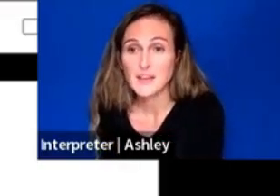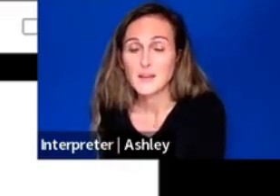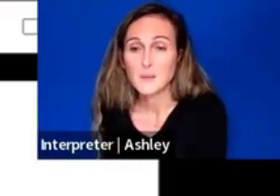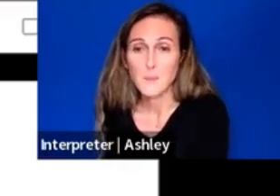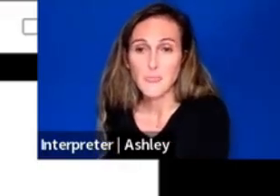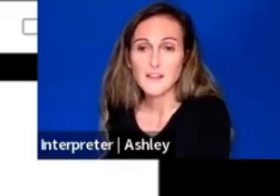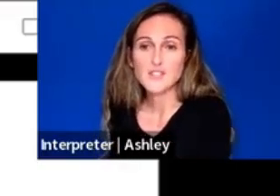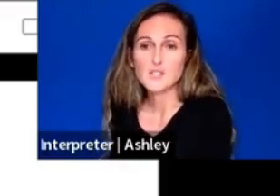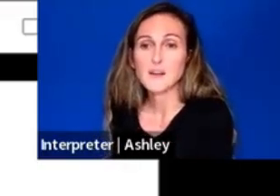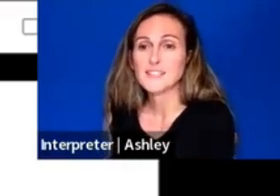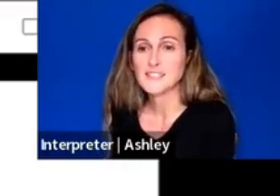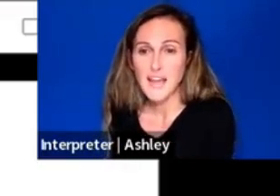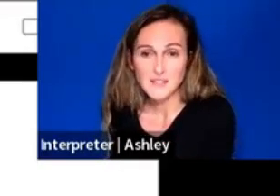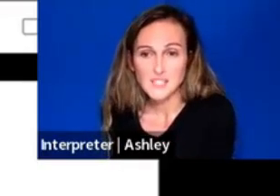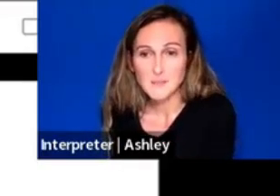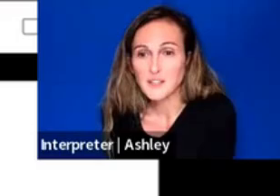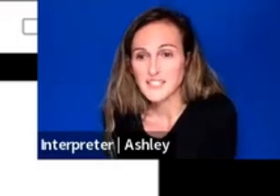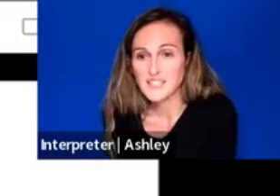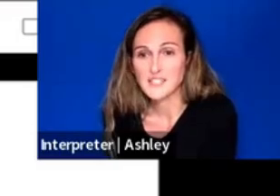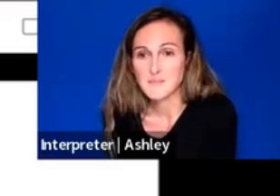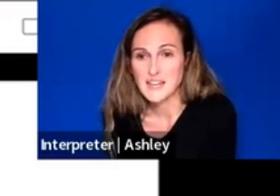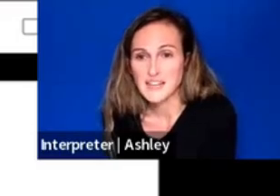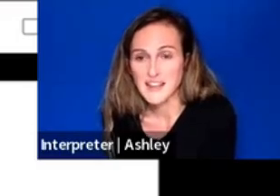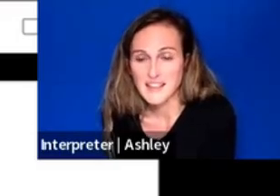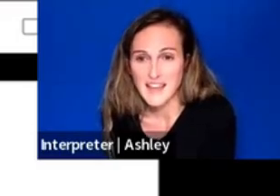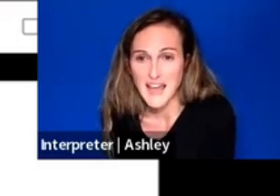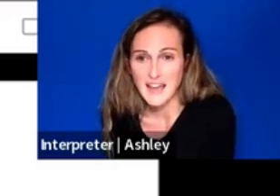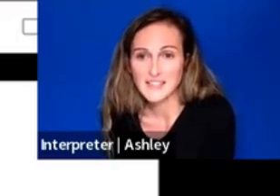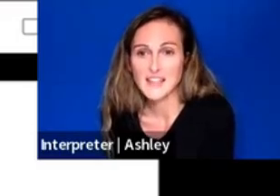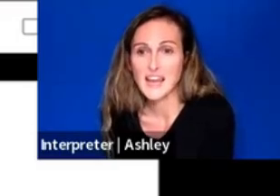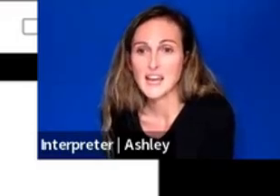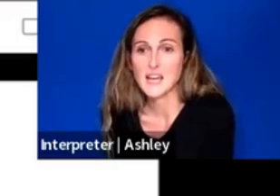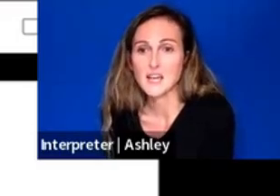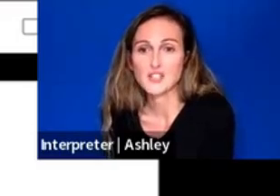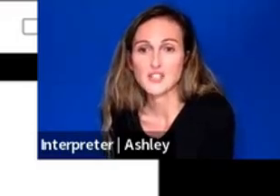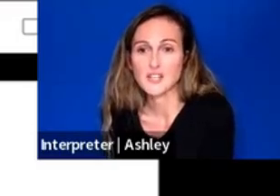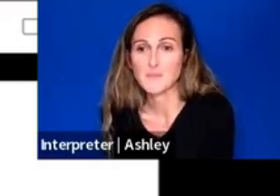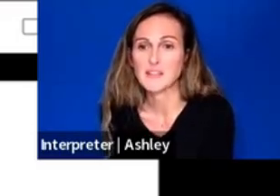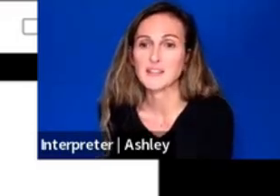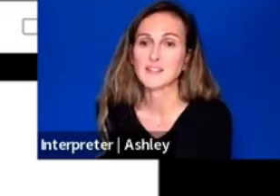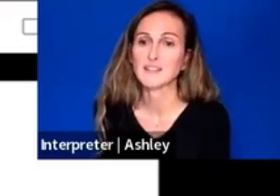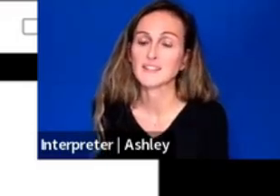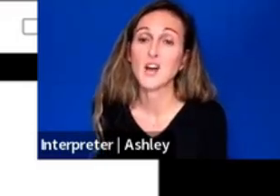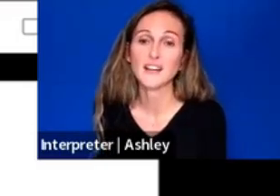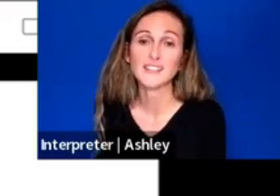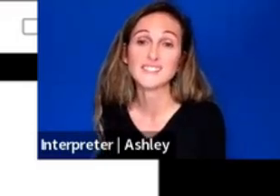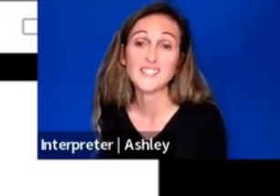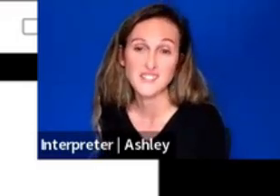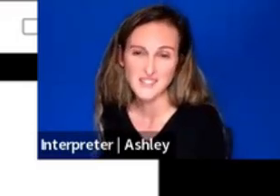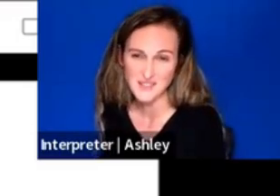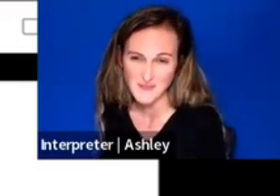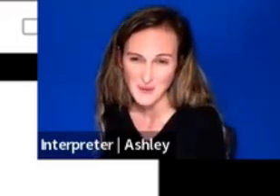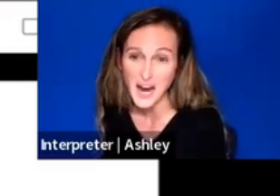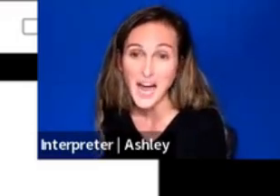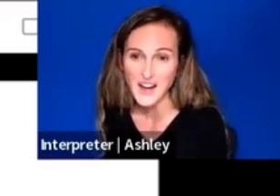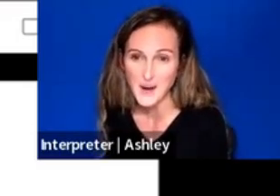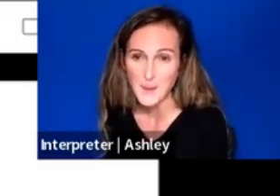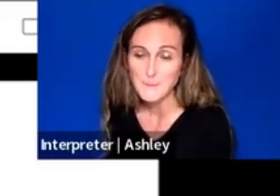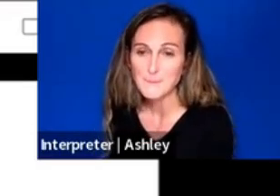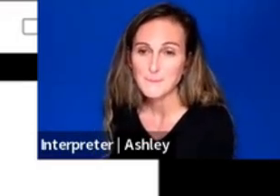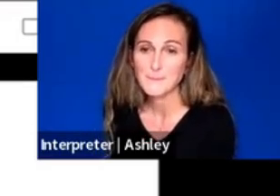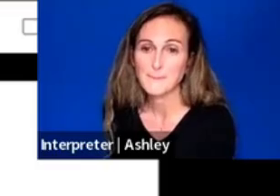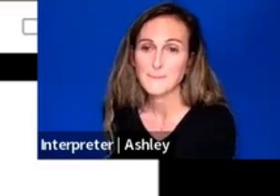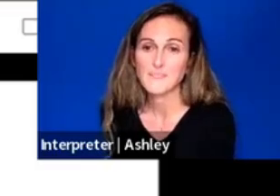too. Just because they have a disability doesn't mean that they should be not considered for